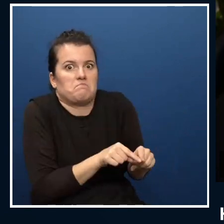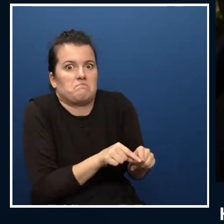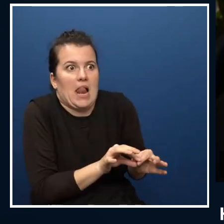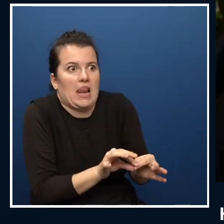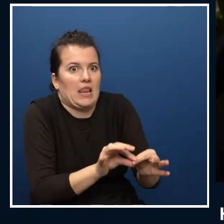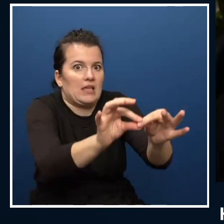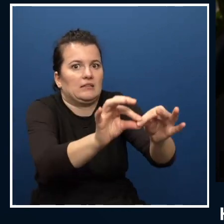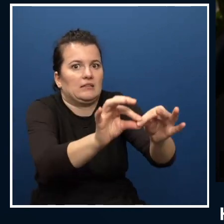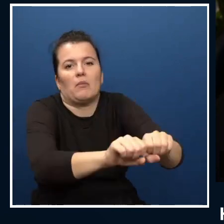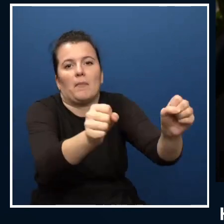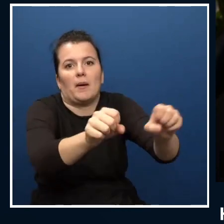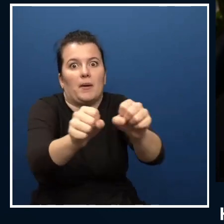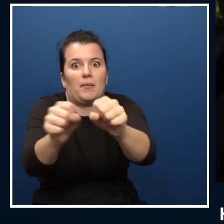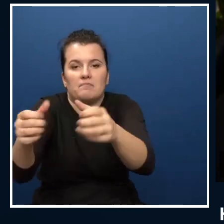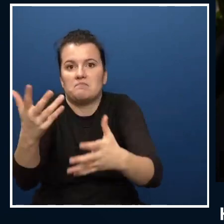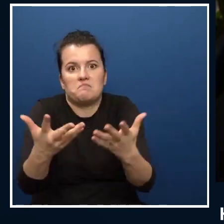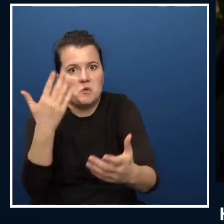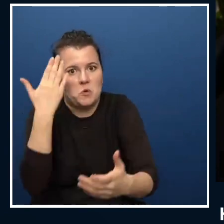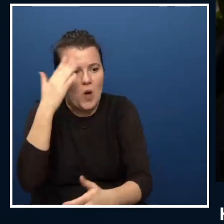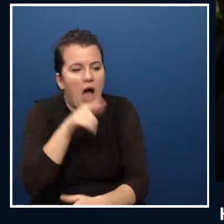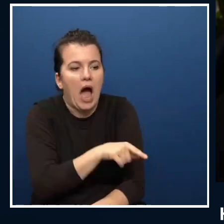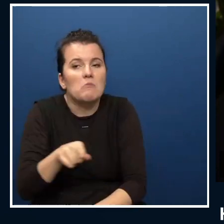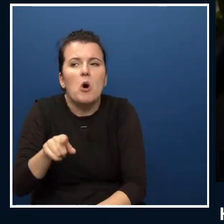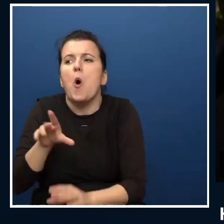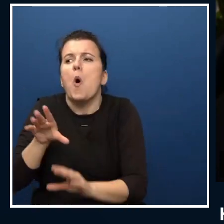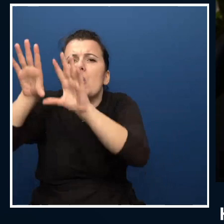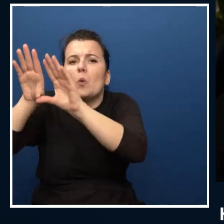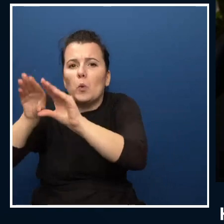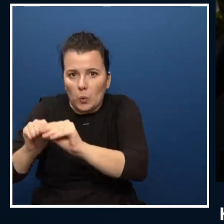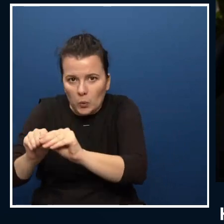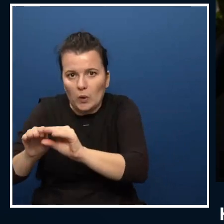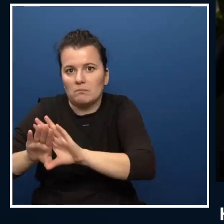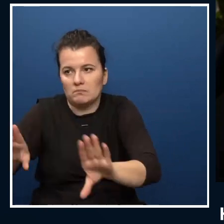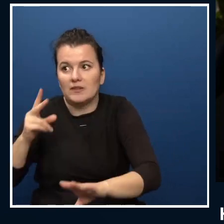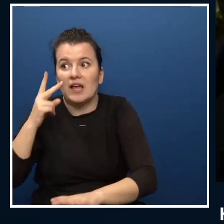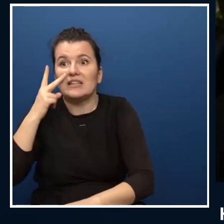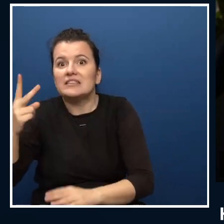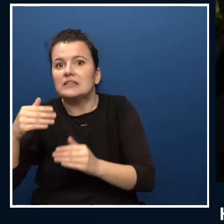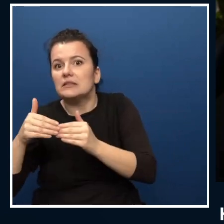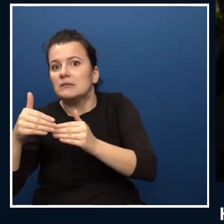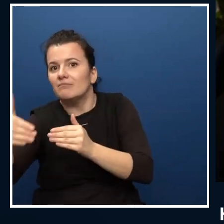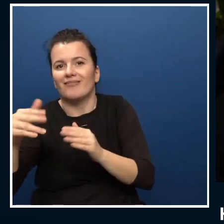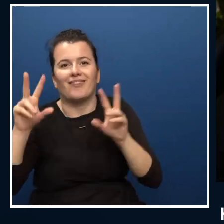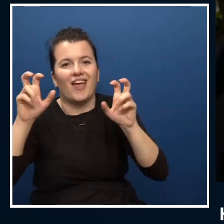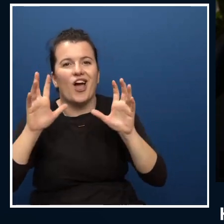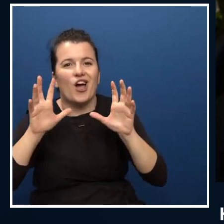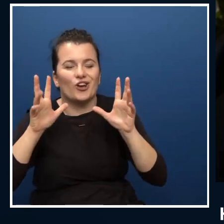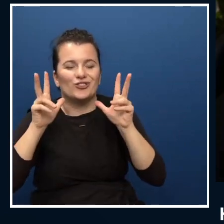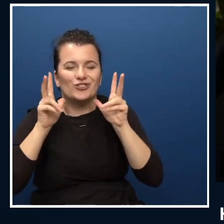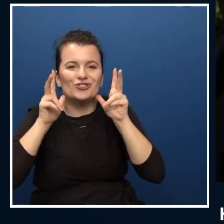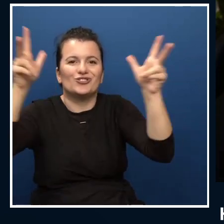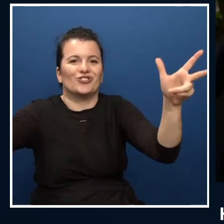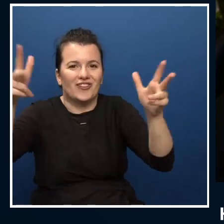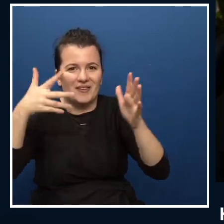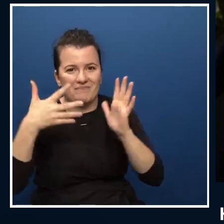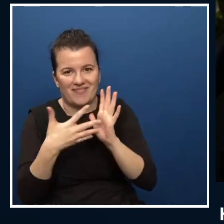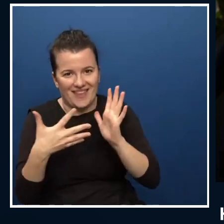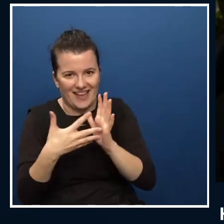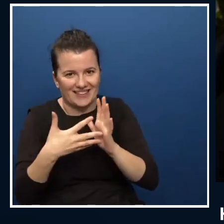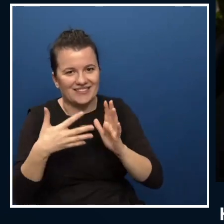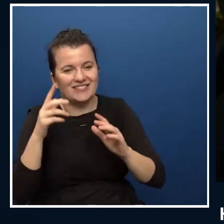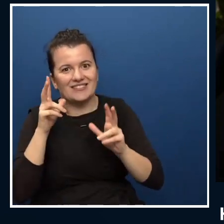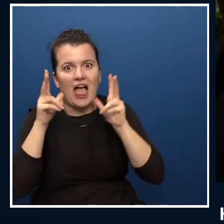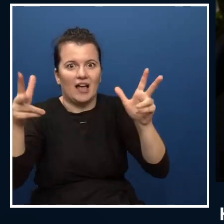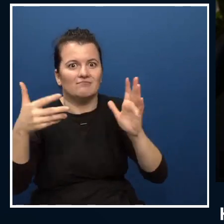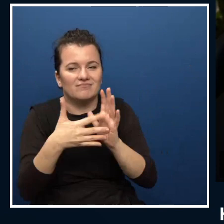was fully off the system. And scream tests are a really great way to find out whether or not you even need to move the legacy system. But I did,